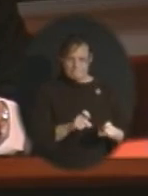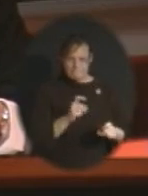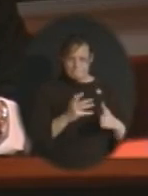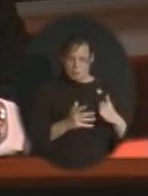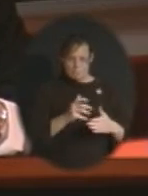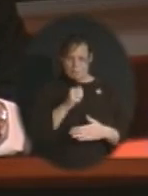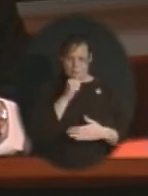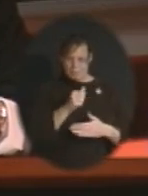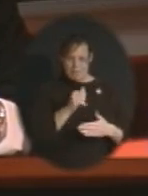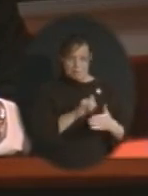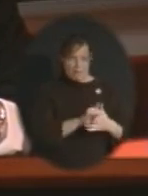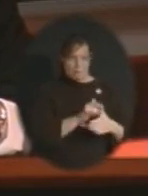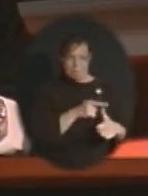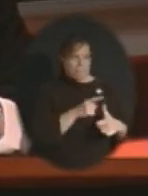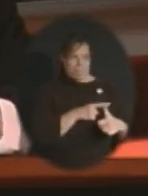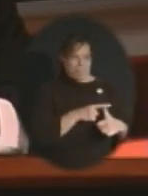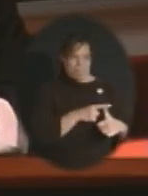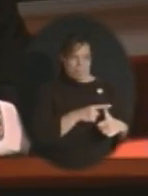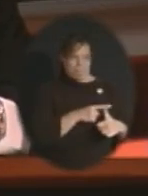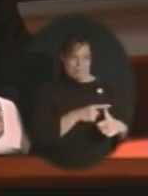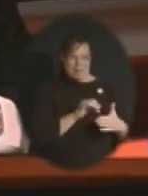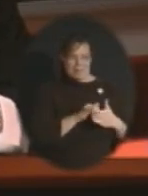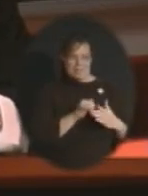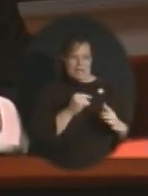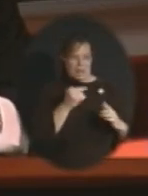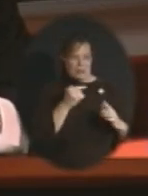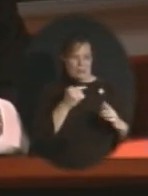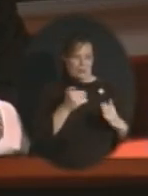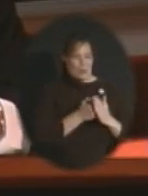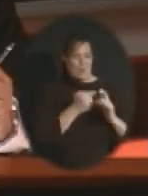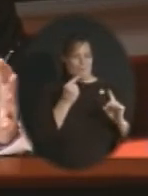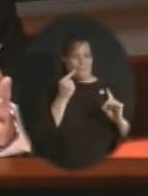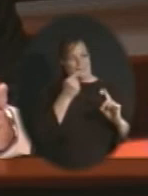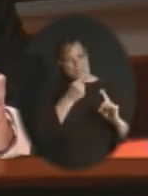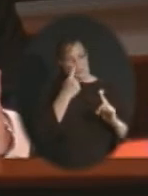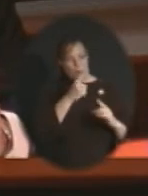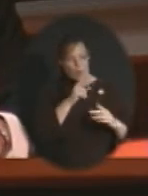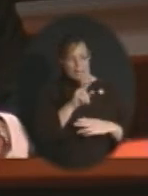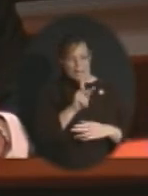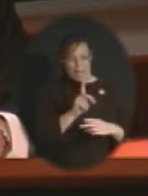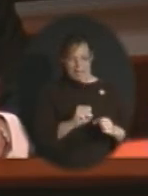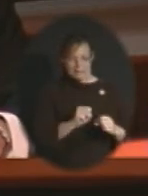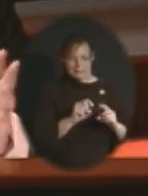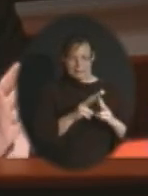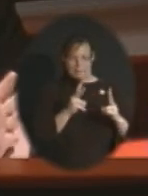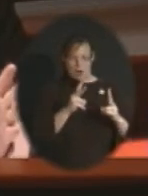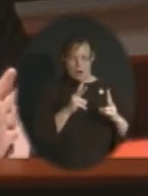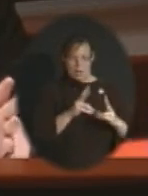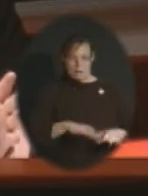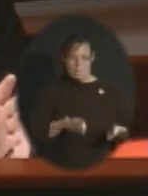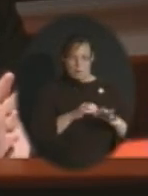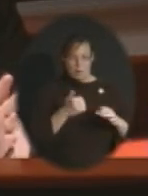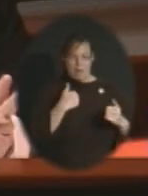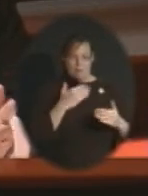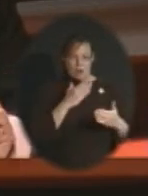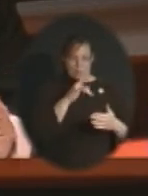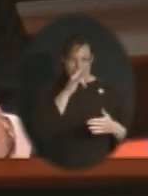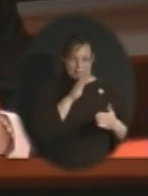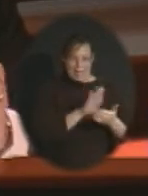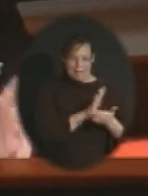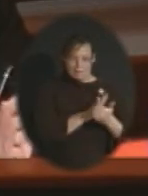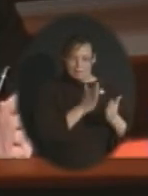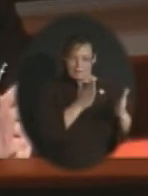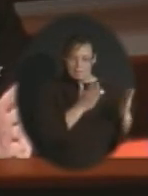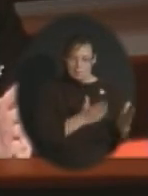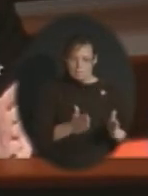probably wasn't that. And so that's that new vision for Kansas that's coming. That's very important that we have our kids academically prepared. But there are